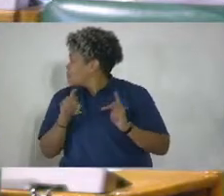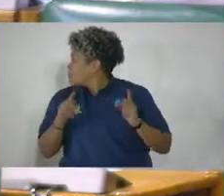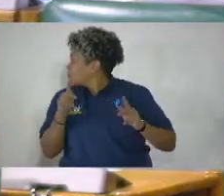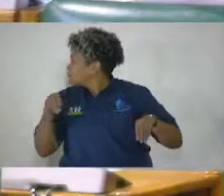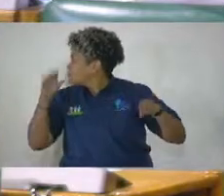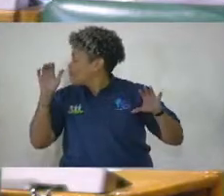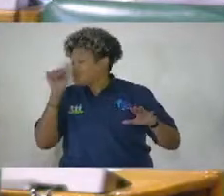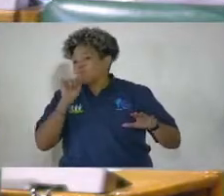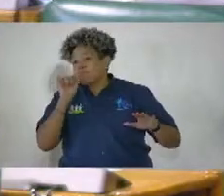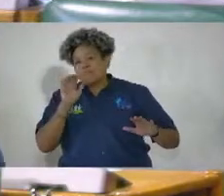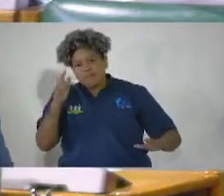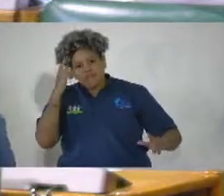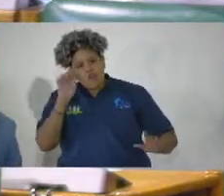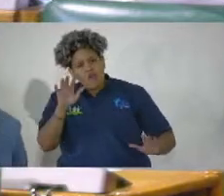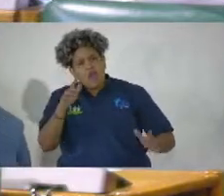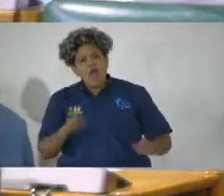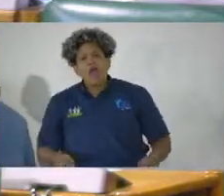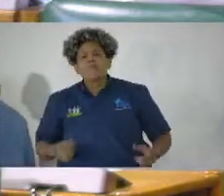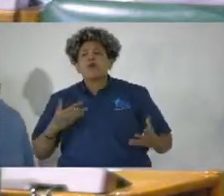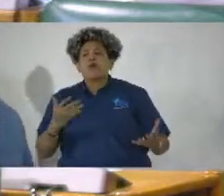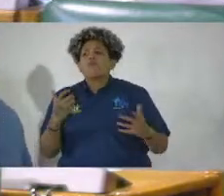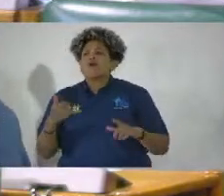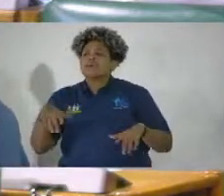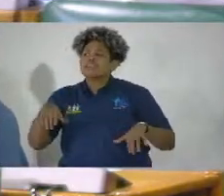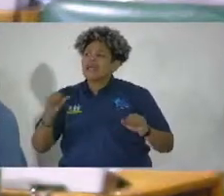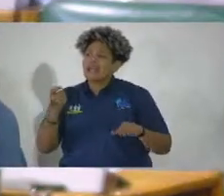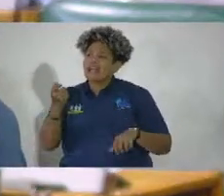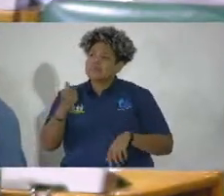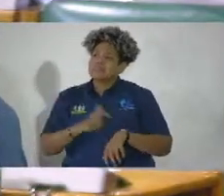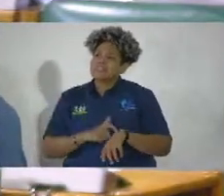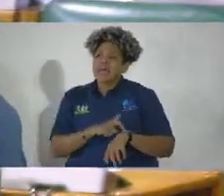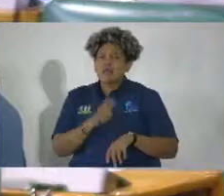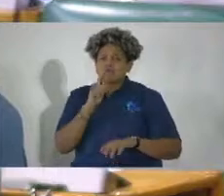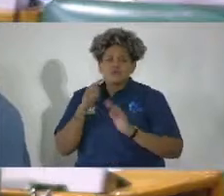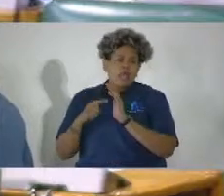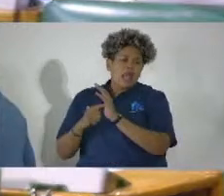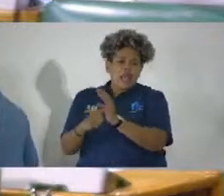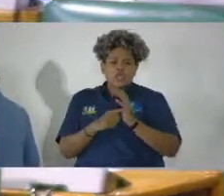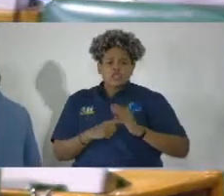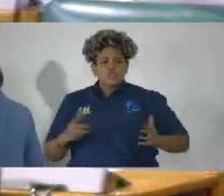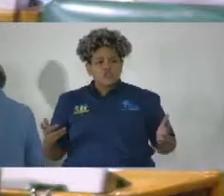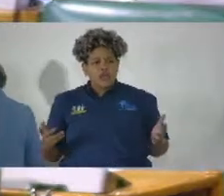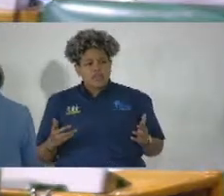for. Now, I just want to take a little time to illustrate